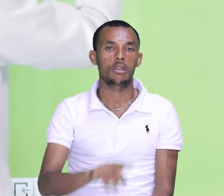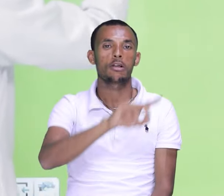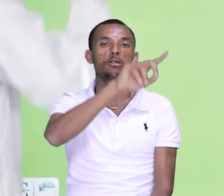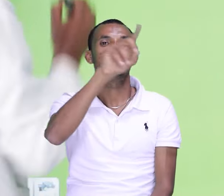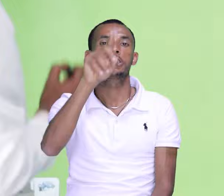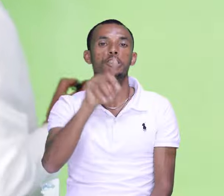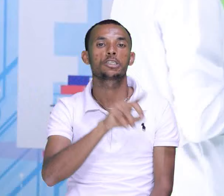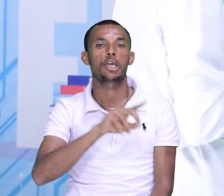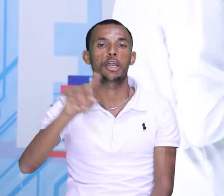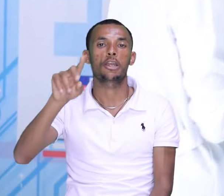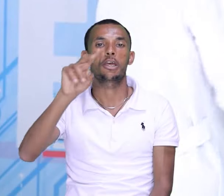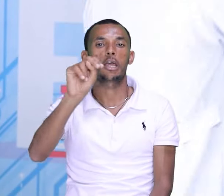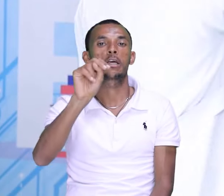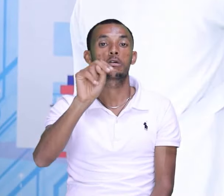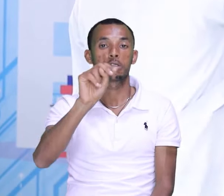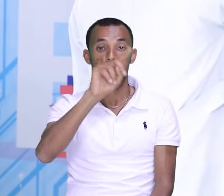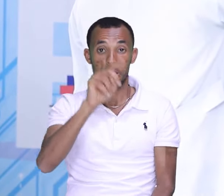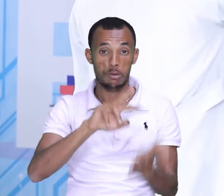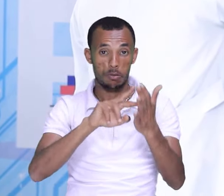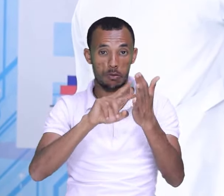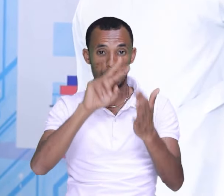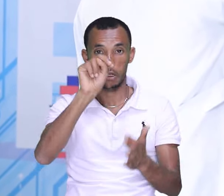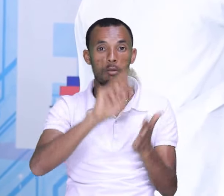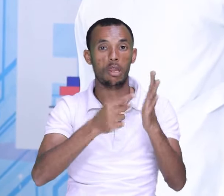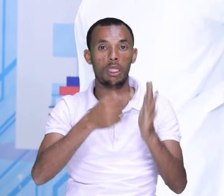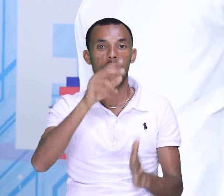Zn zinc plus